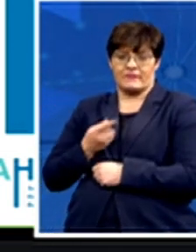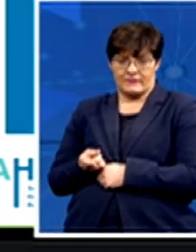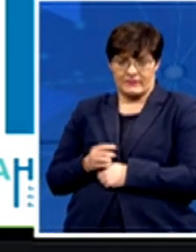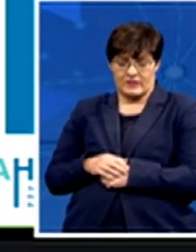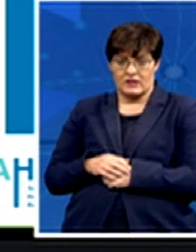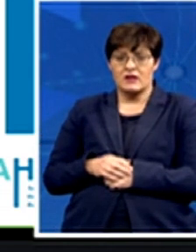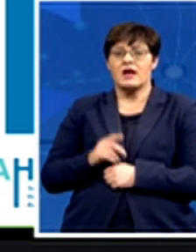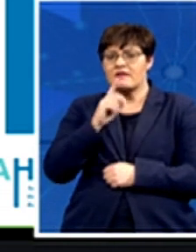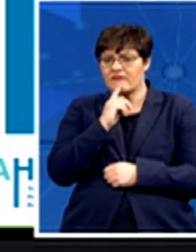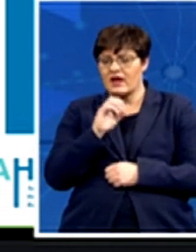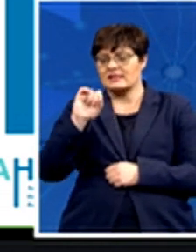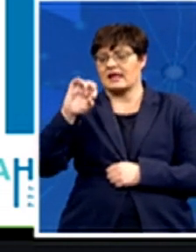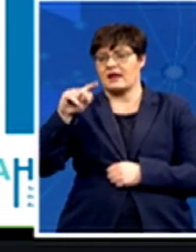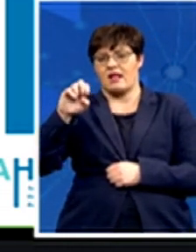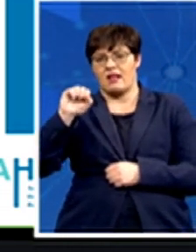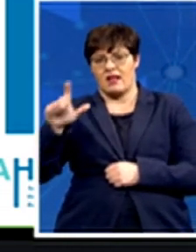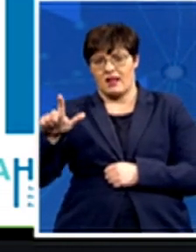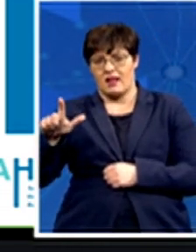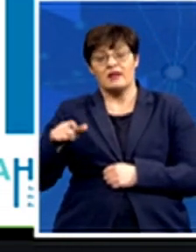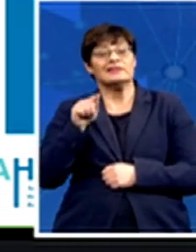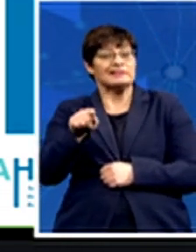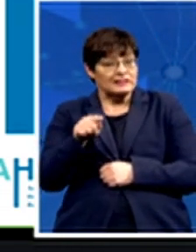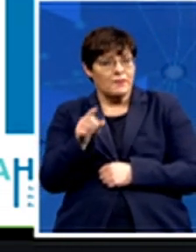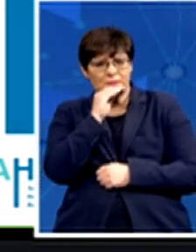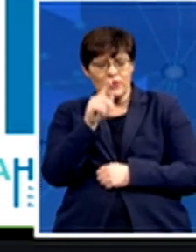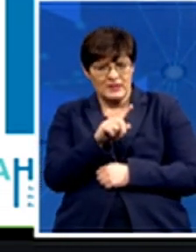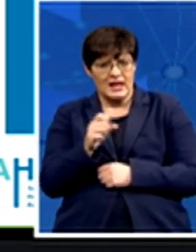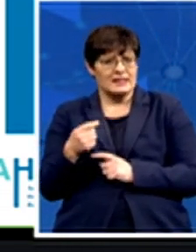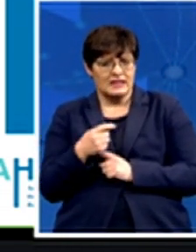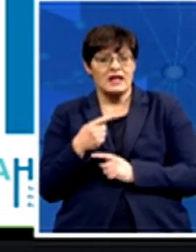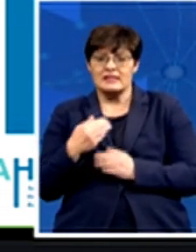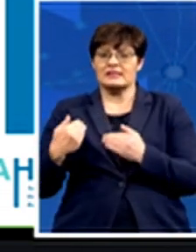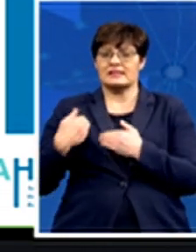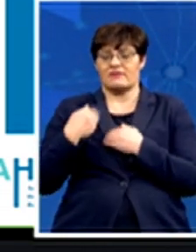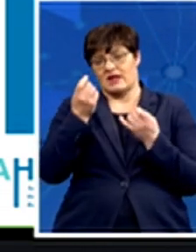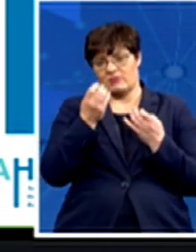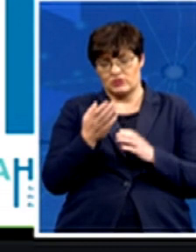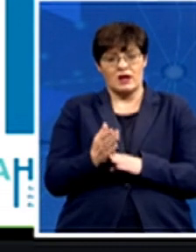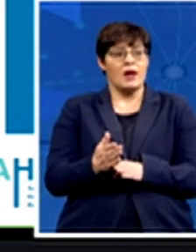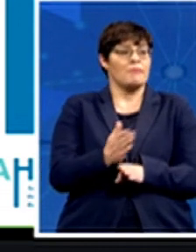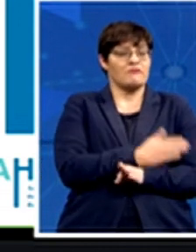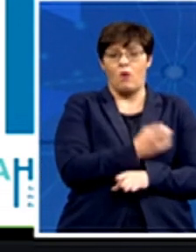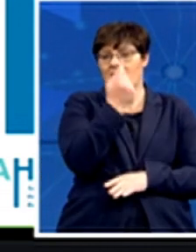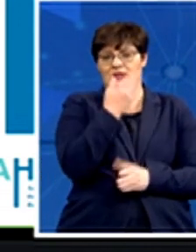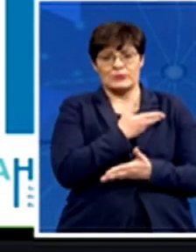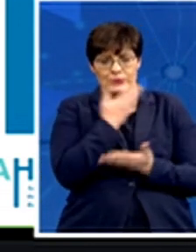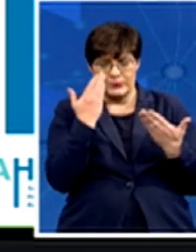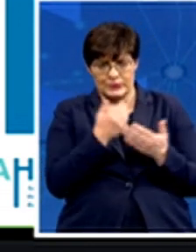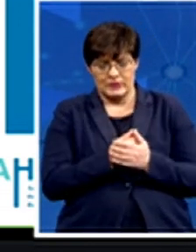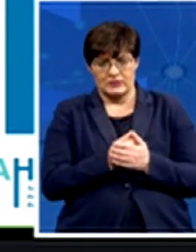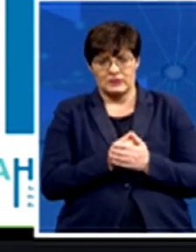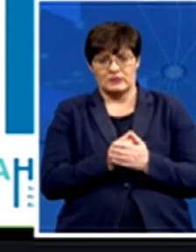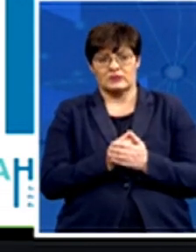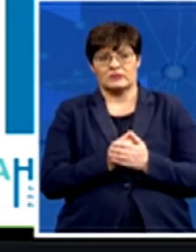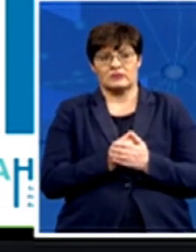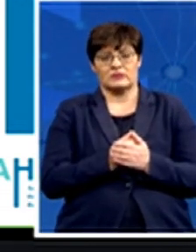it's information. It's the safety information that was previously not understood, or the new information, and then